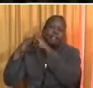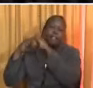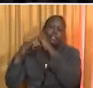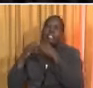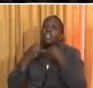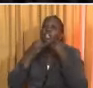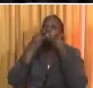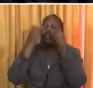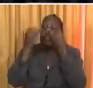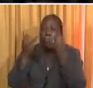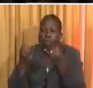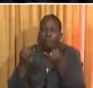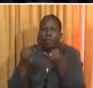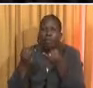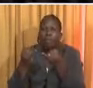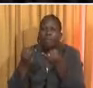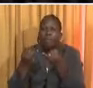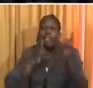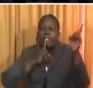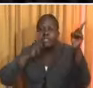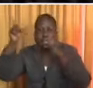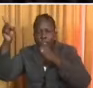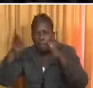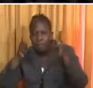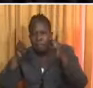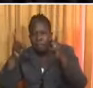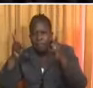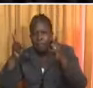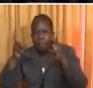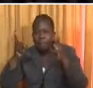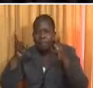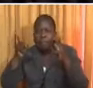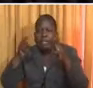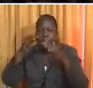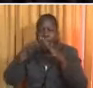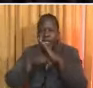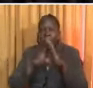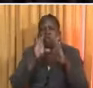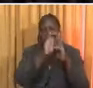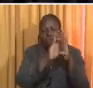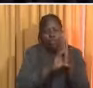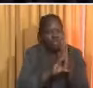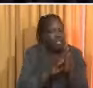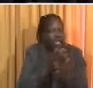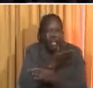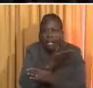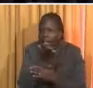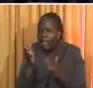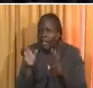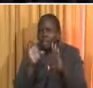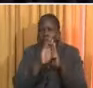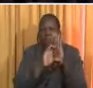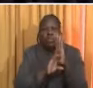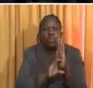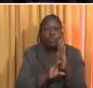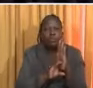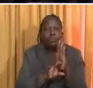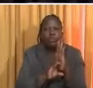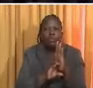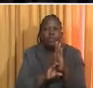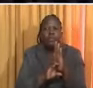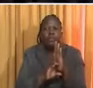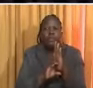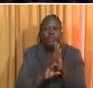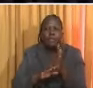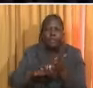inform Germans' constitutional reforms. In their new constitution, the Grand Gazette, the